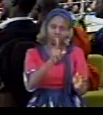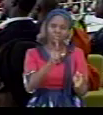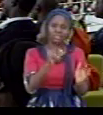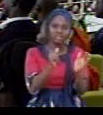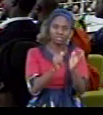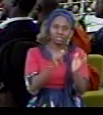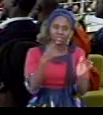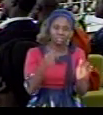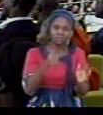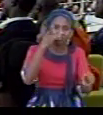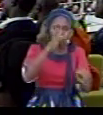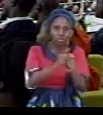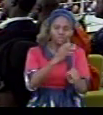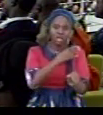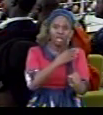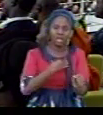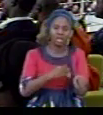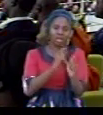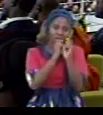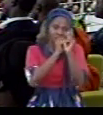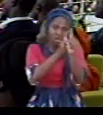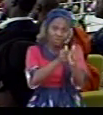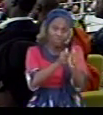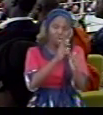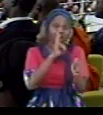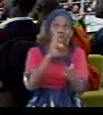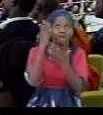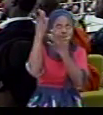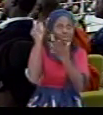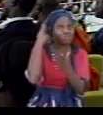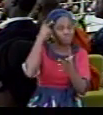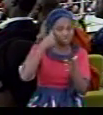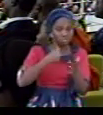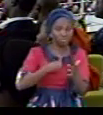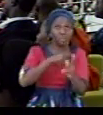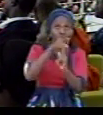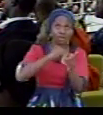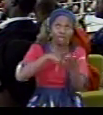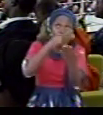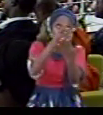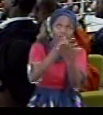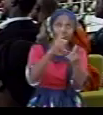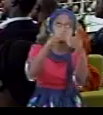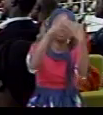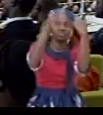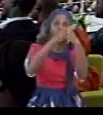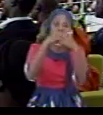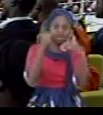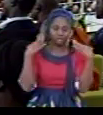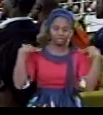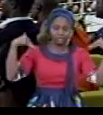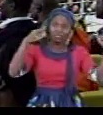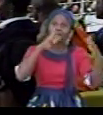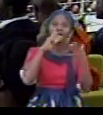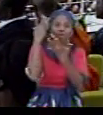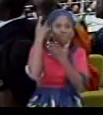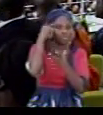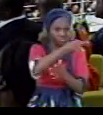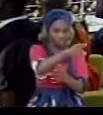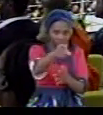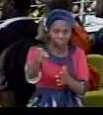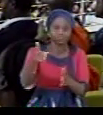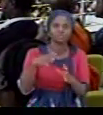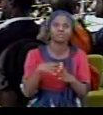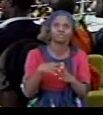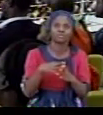and rewards are waiting for me when I get to heaven. The angels are waiting for you. And